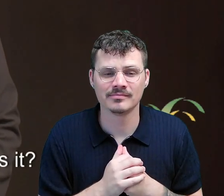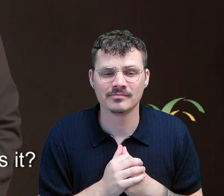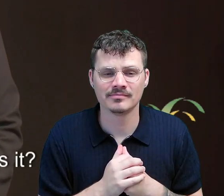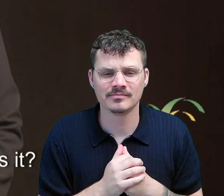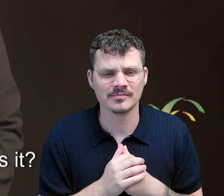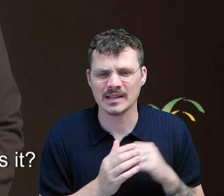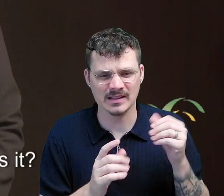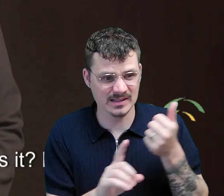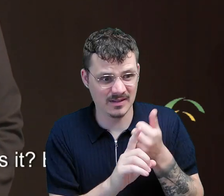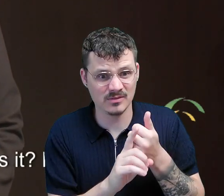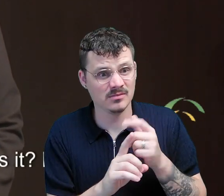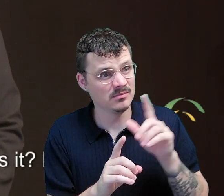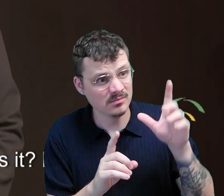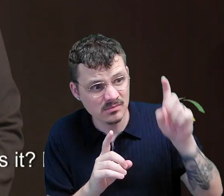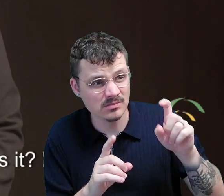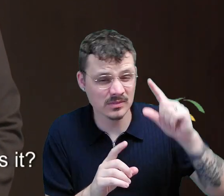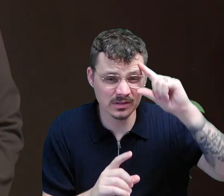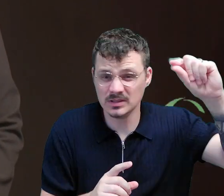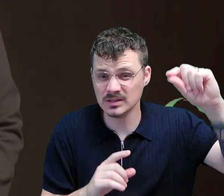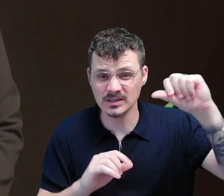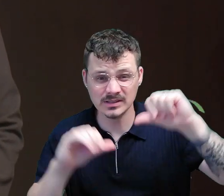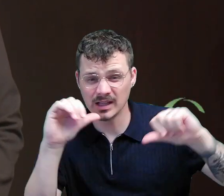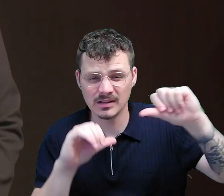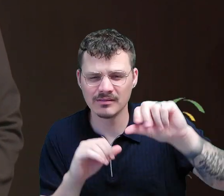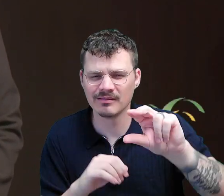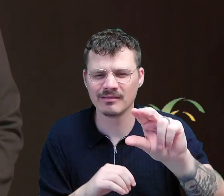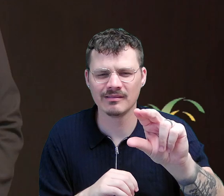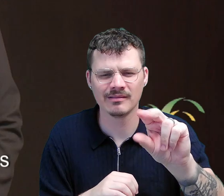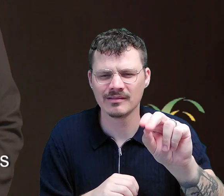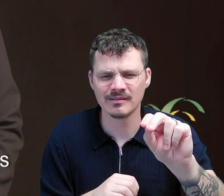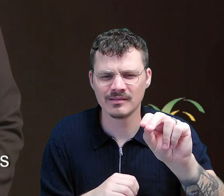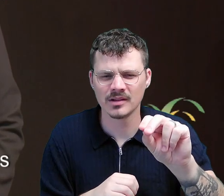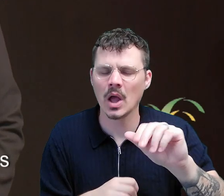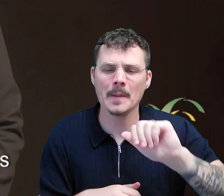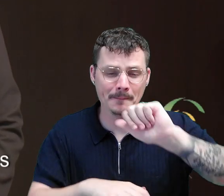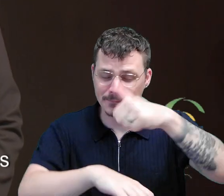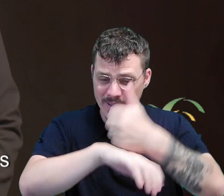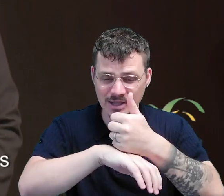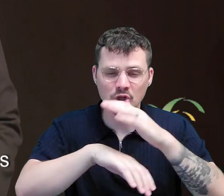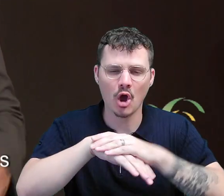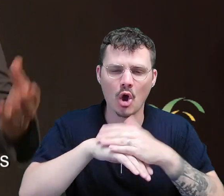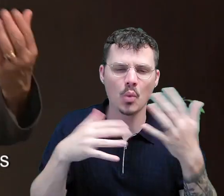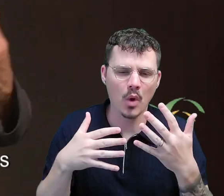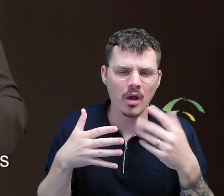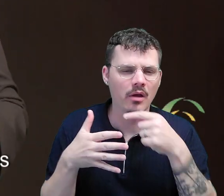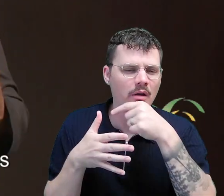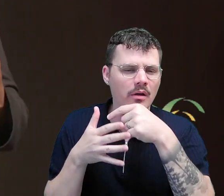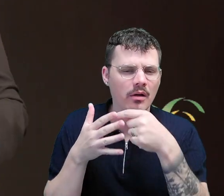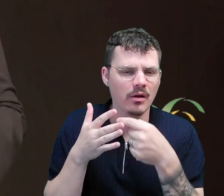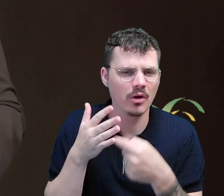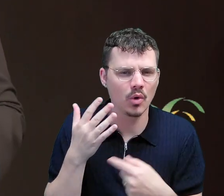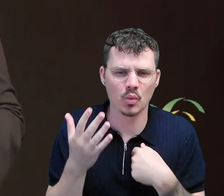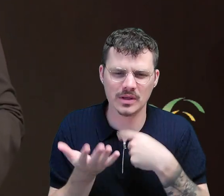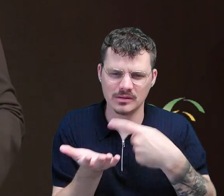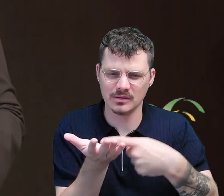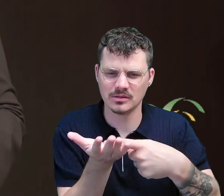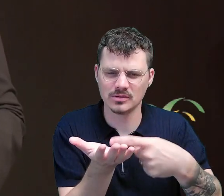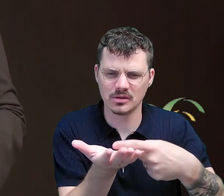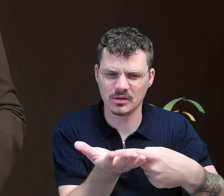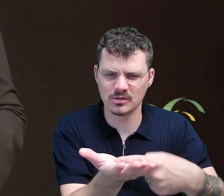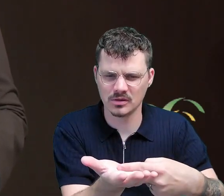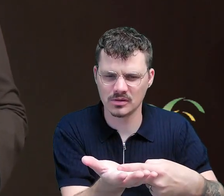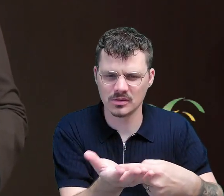None of that stuff was rocket science, was it? But it was all based on all the principles we've talked about.